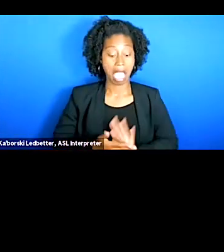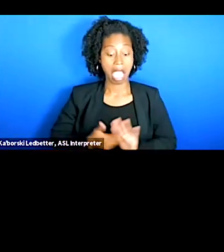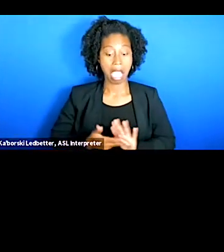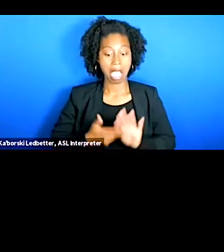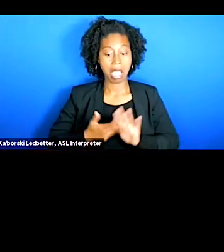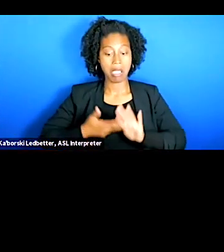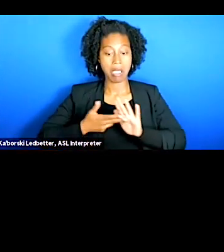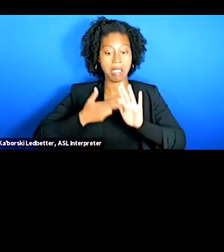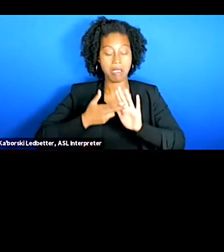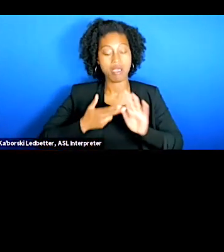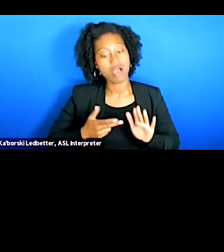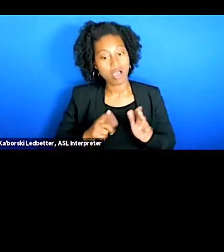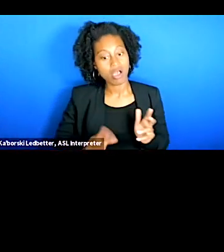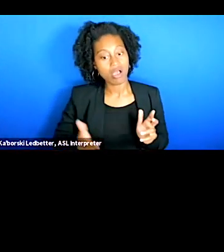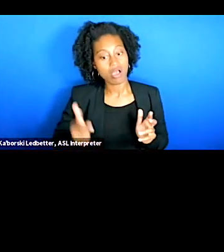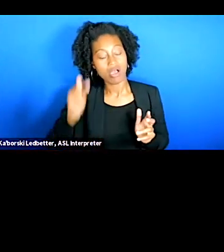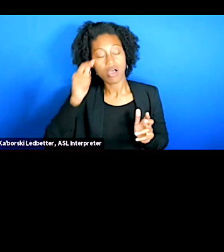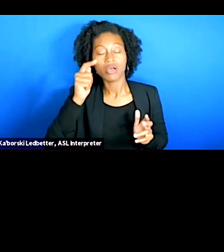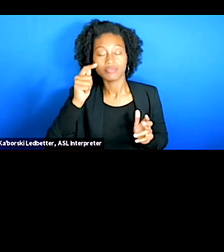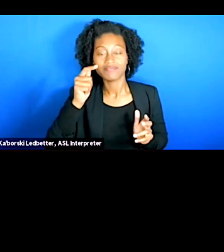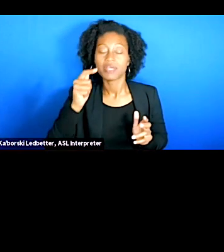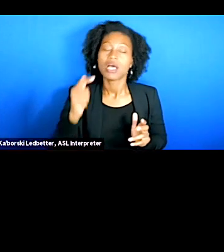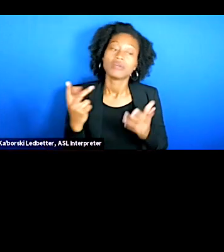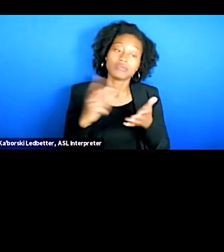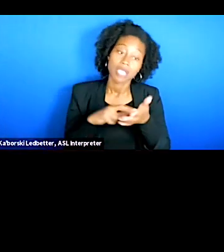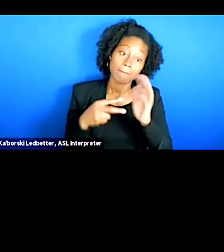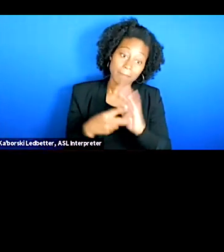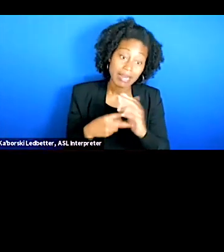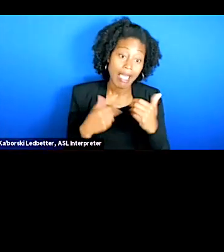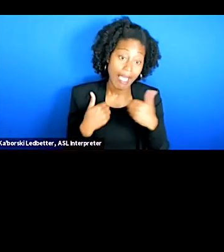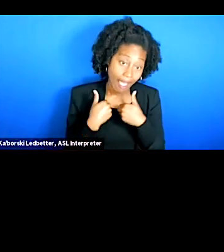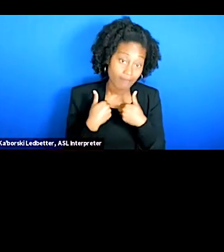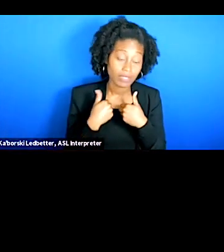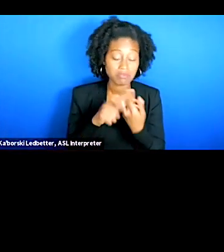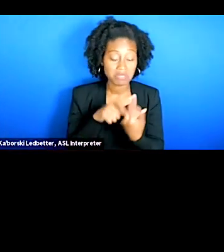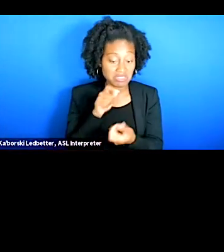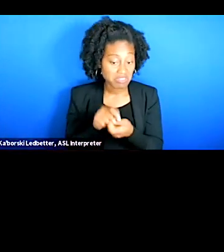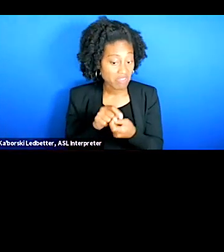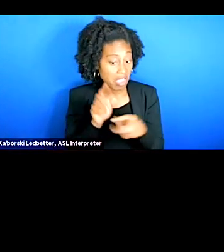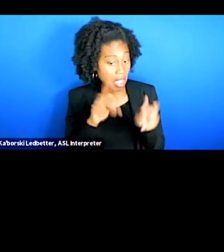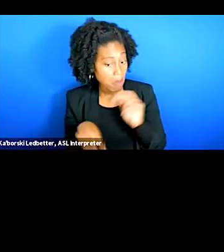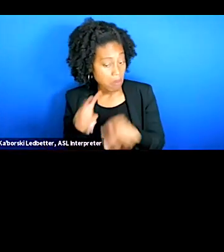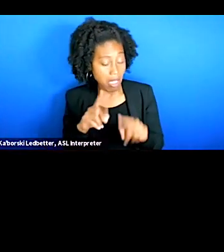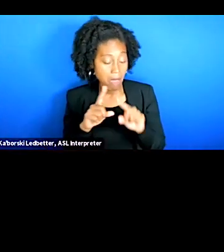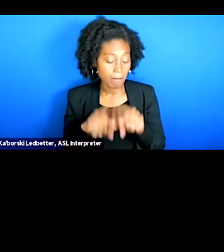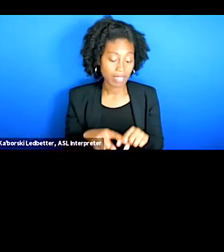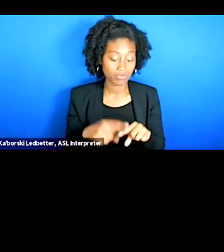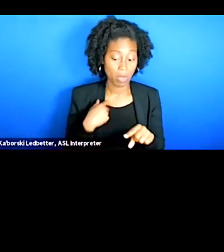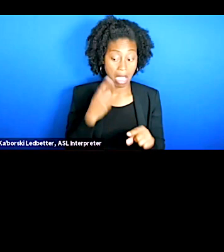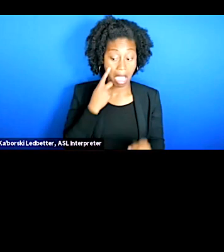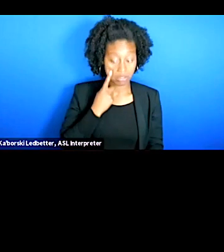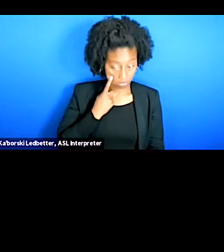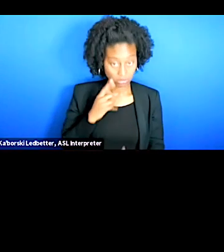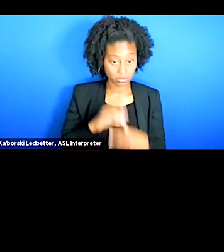textual data. You move from specific observations that you're making based on what you see in the data